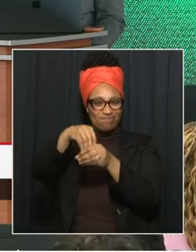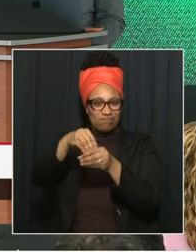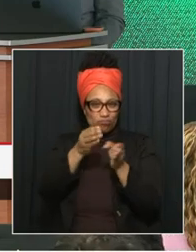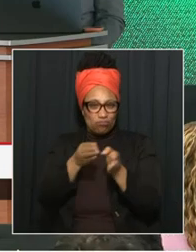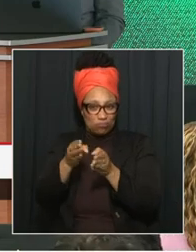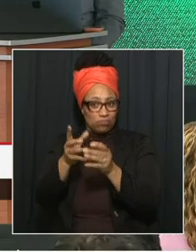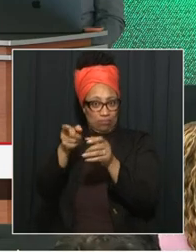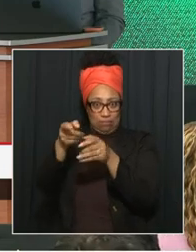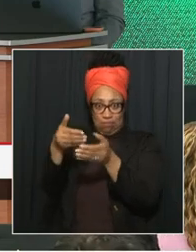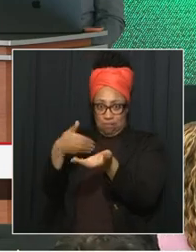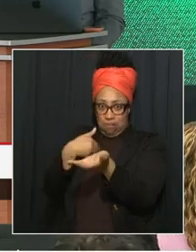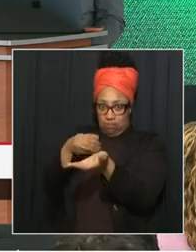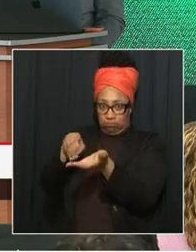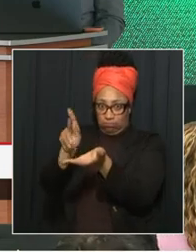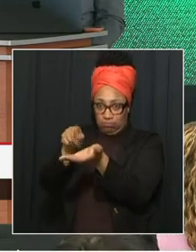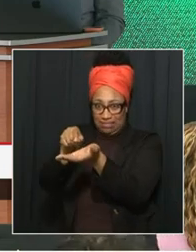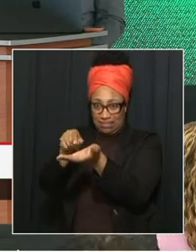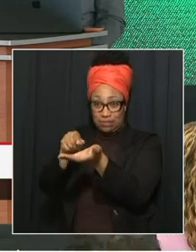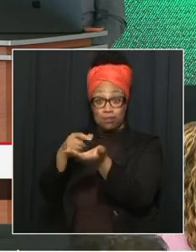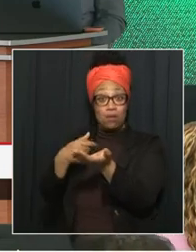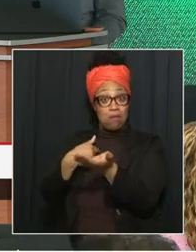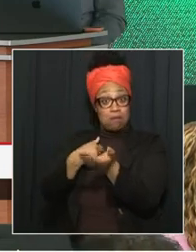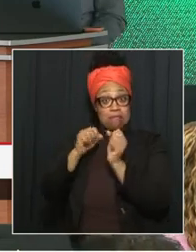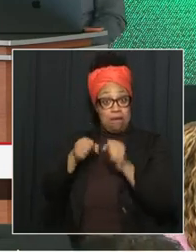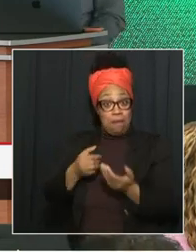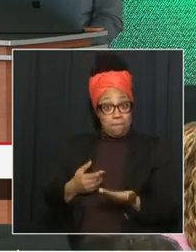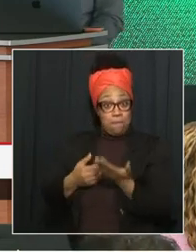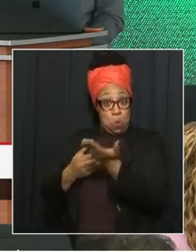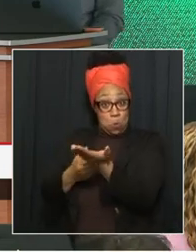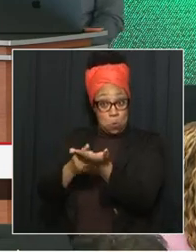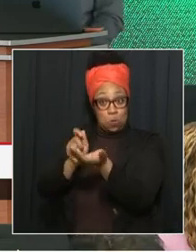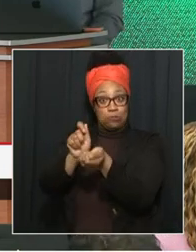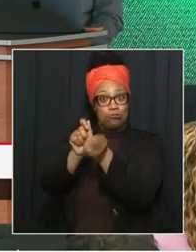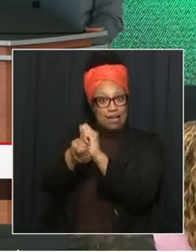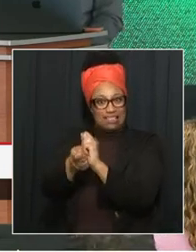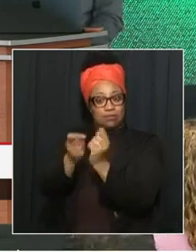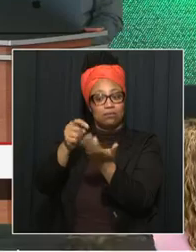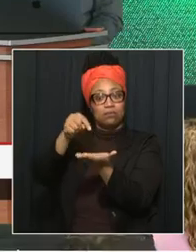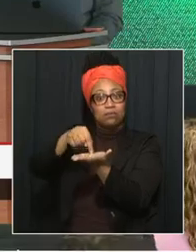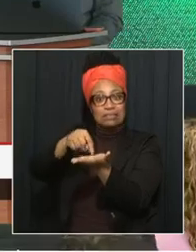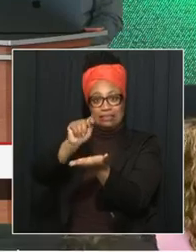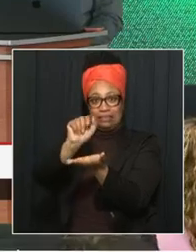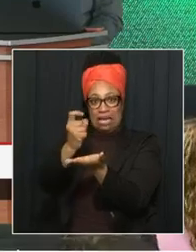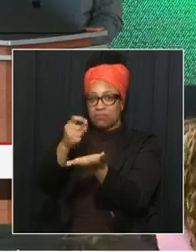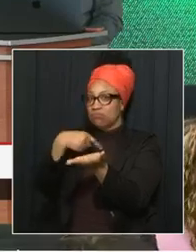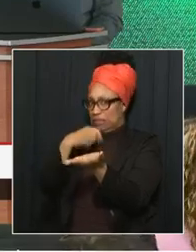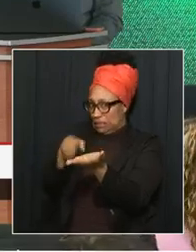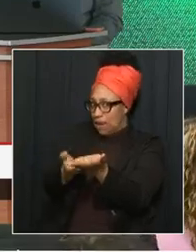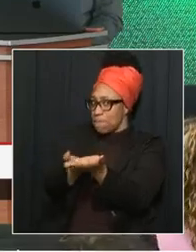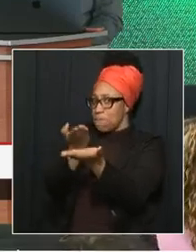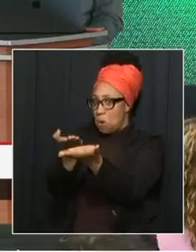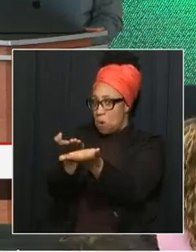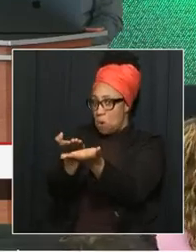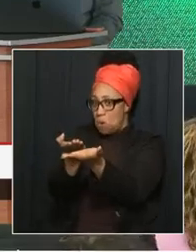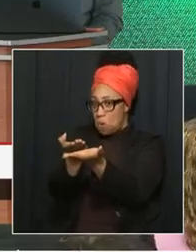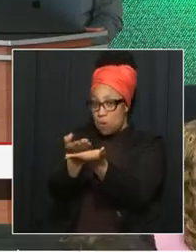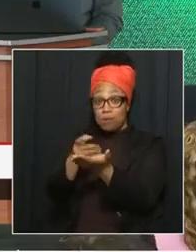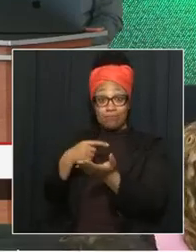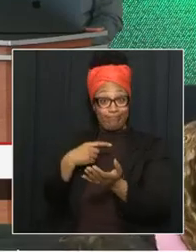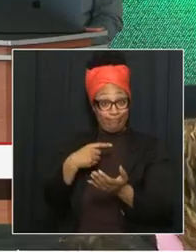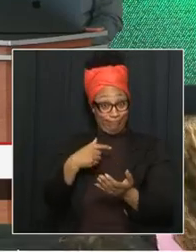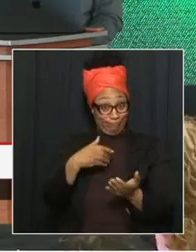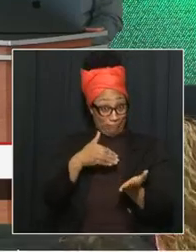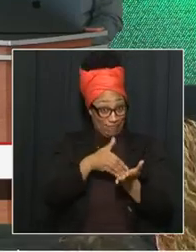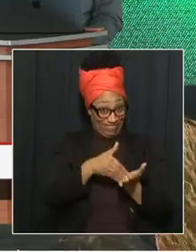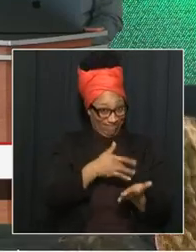tax structure. I don't do so often, and it would have to be approved